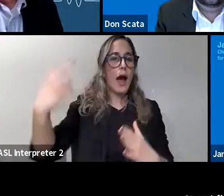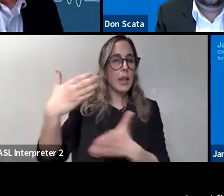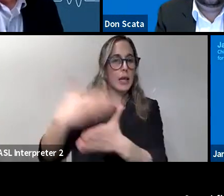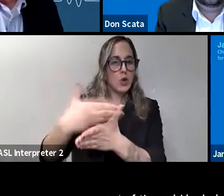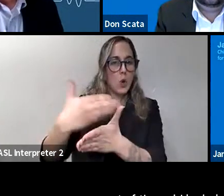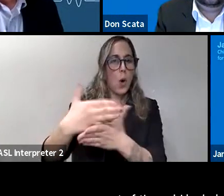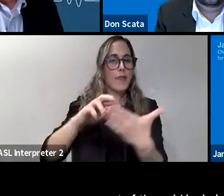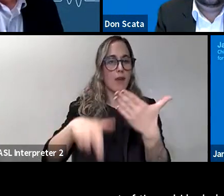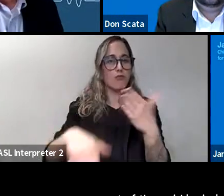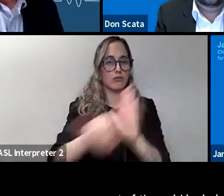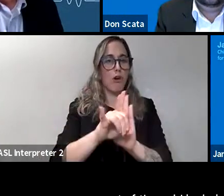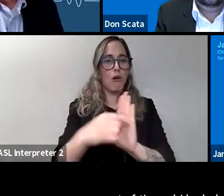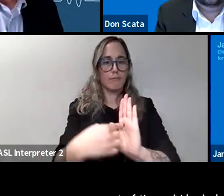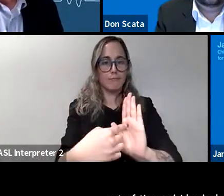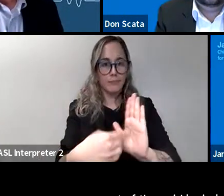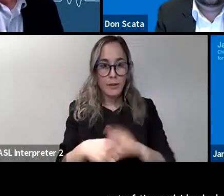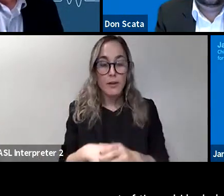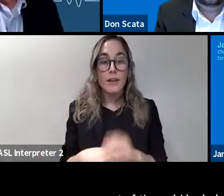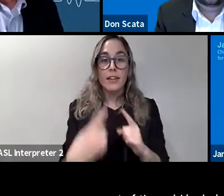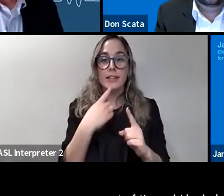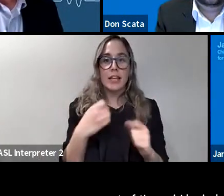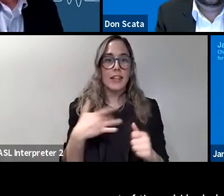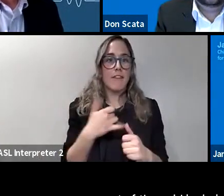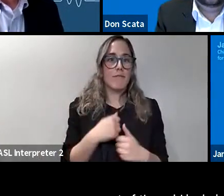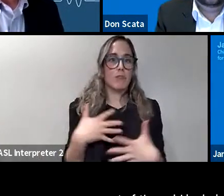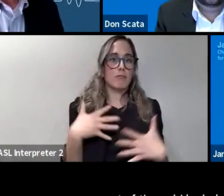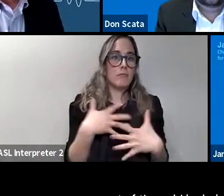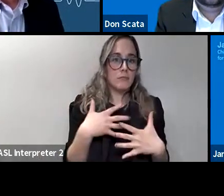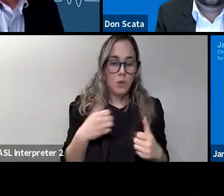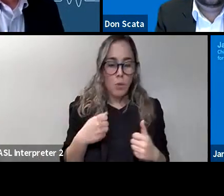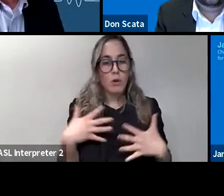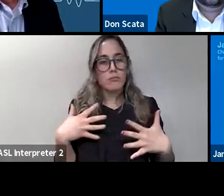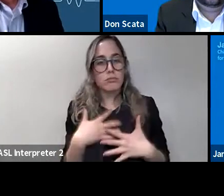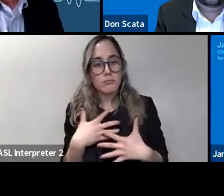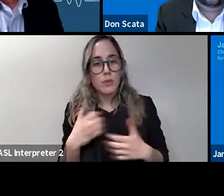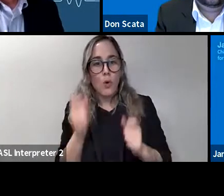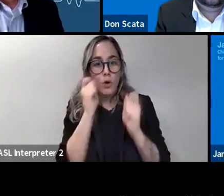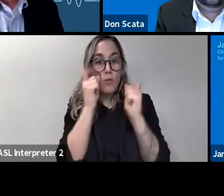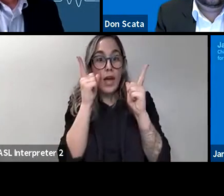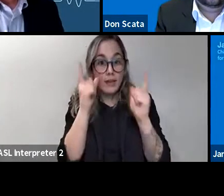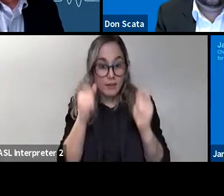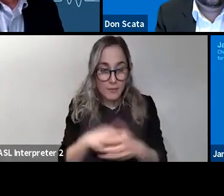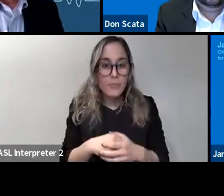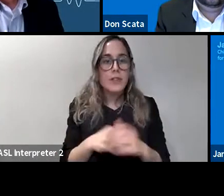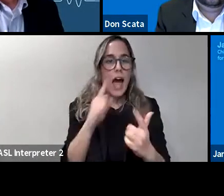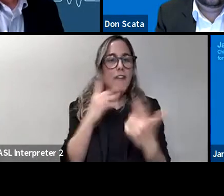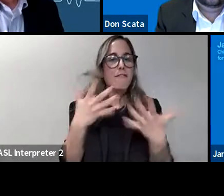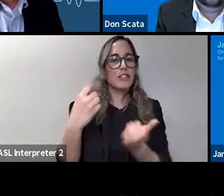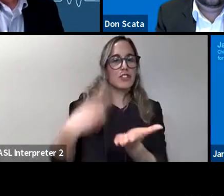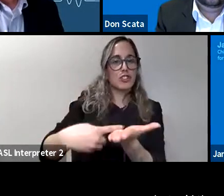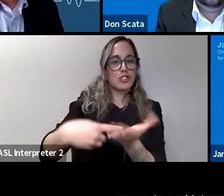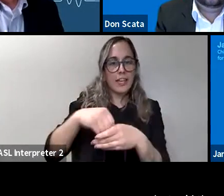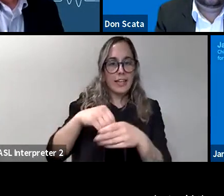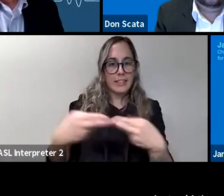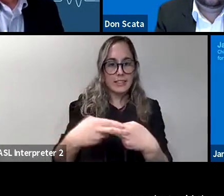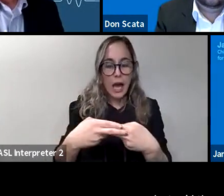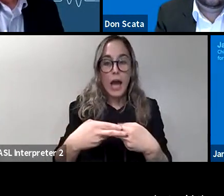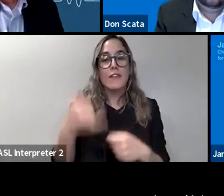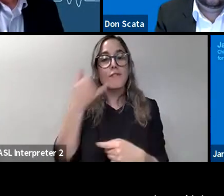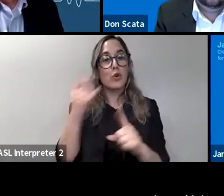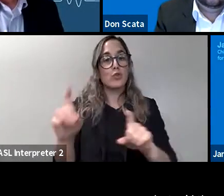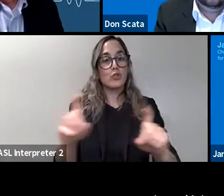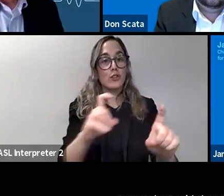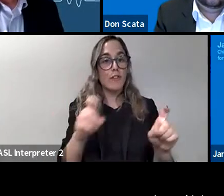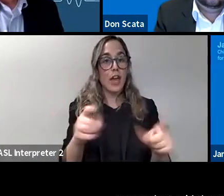was when respondents said they were startled, frightened, or awakened, and I covered that in the slides. The phone survey also asked about